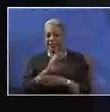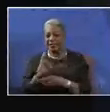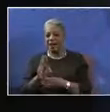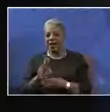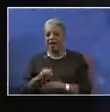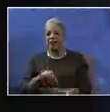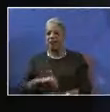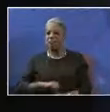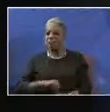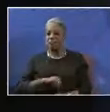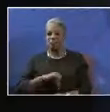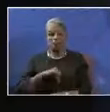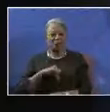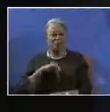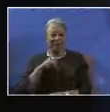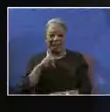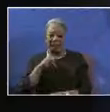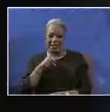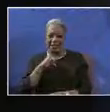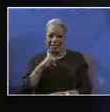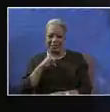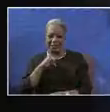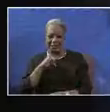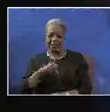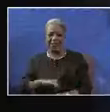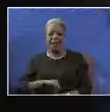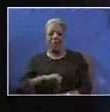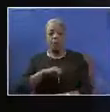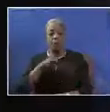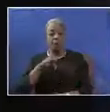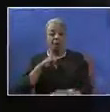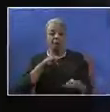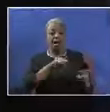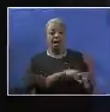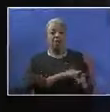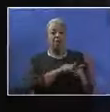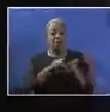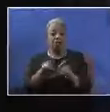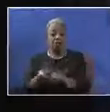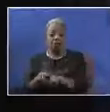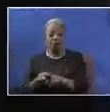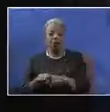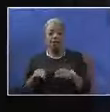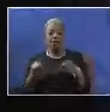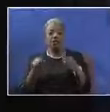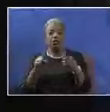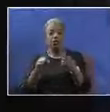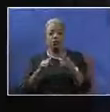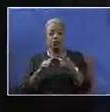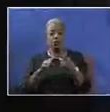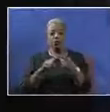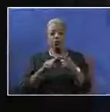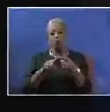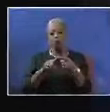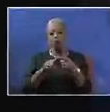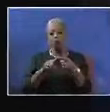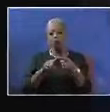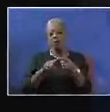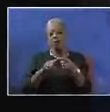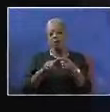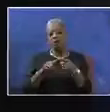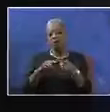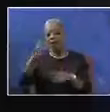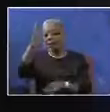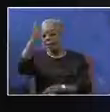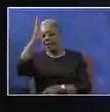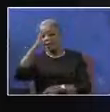sin is because pride, according to the great C.S. Lewis, is the mother of all